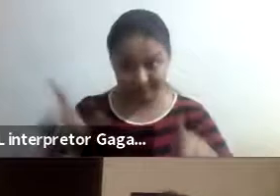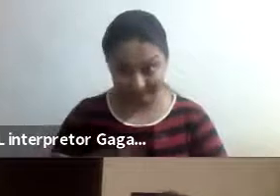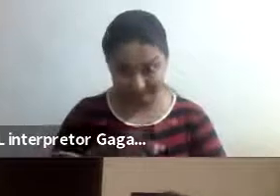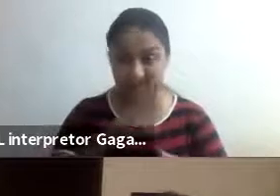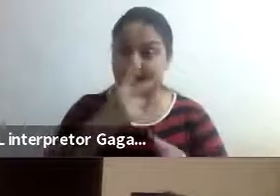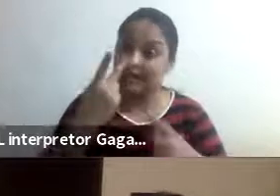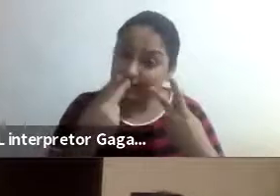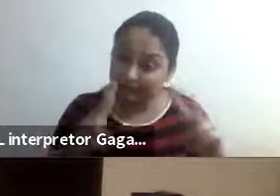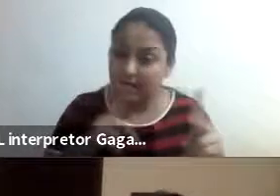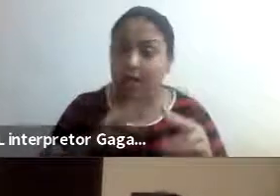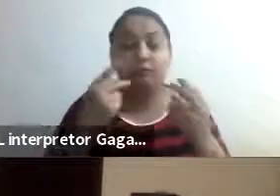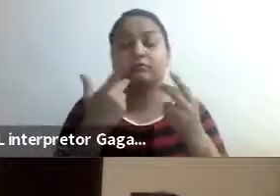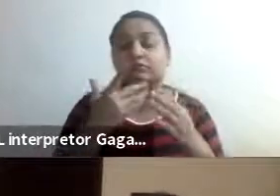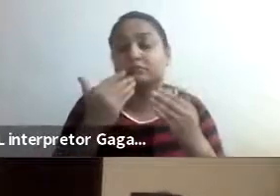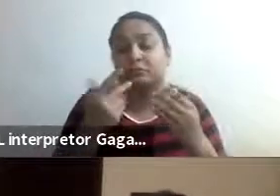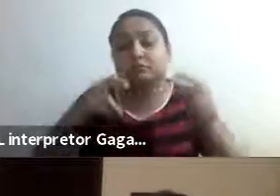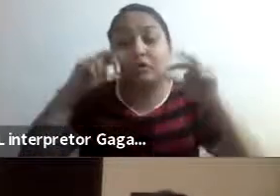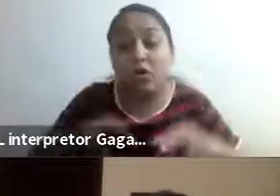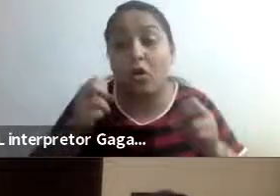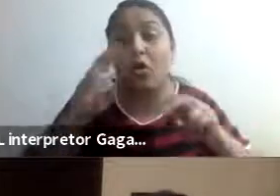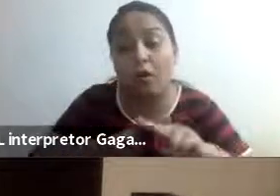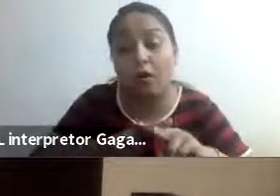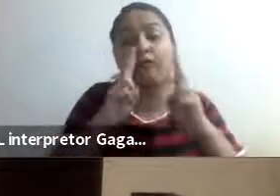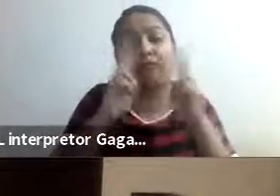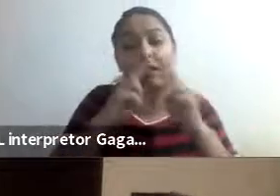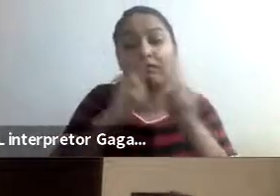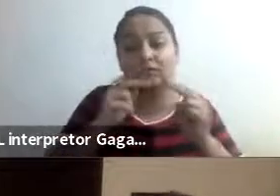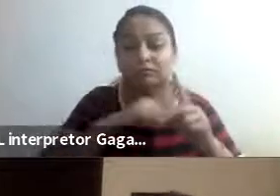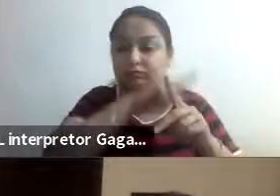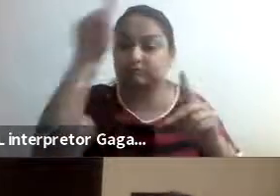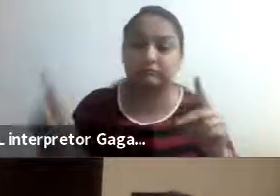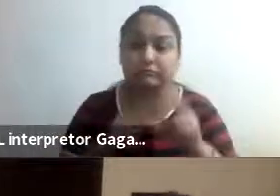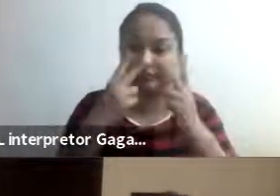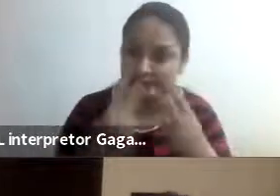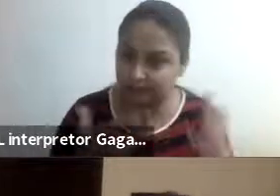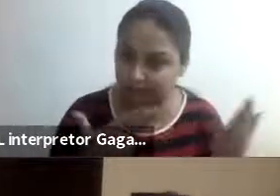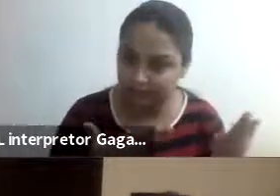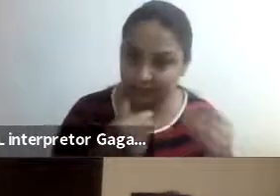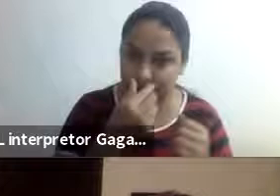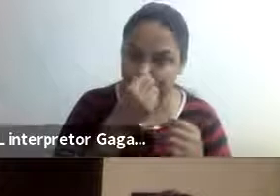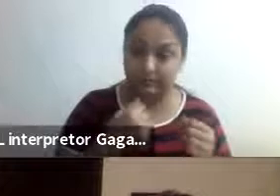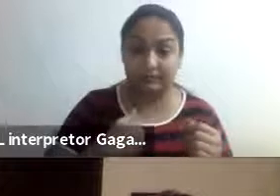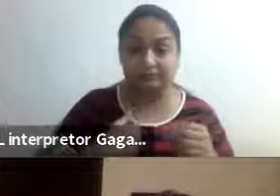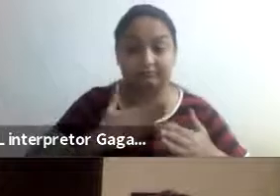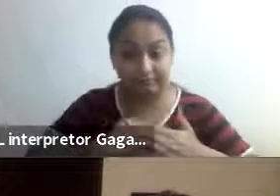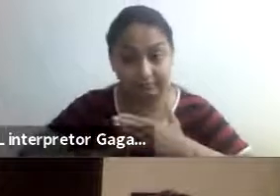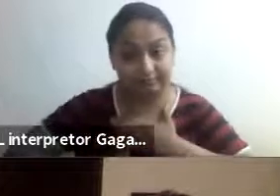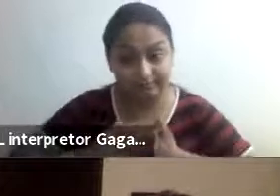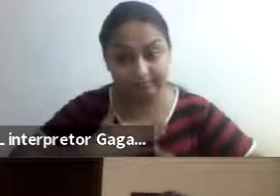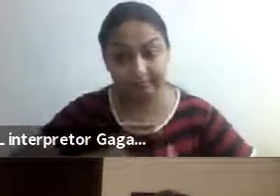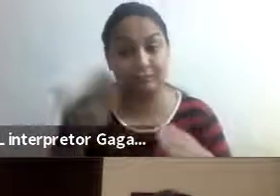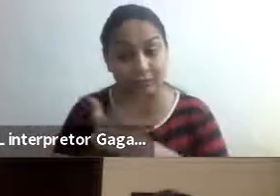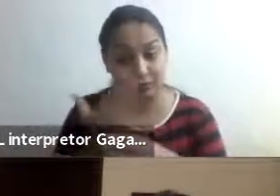with the exception of maybe two exhibitions weren't like that. And B, we realized that if we were